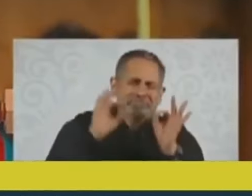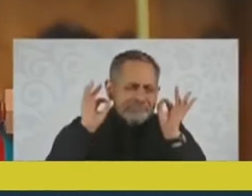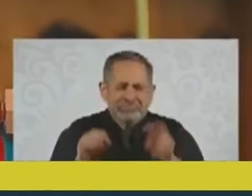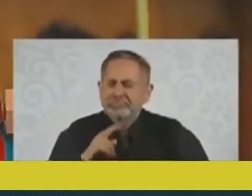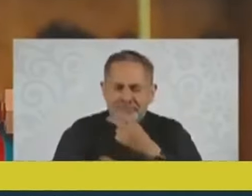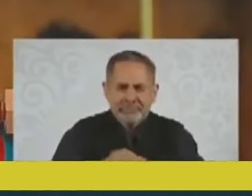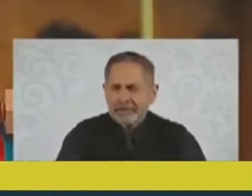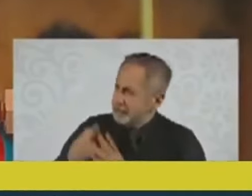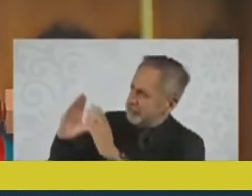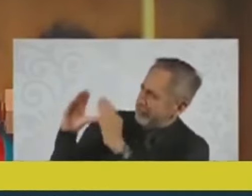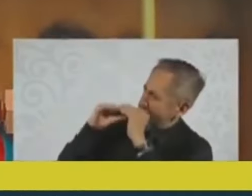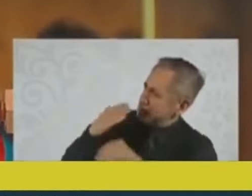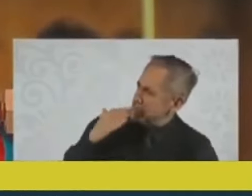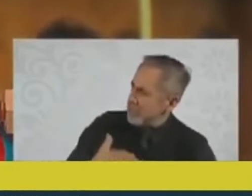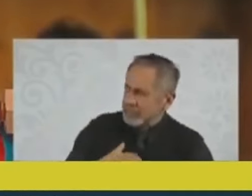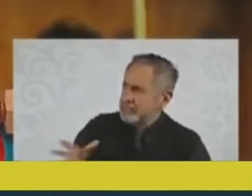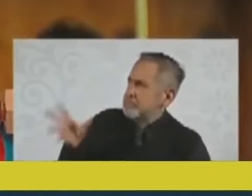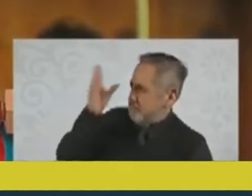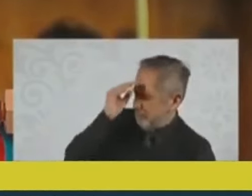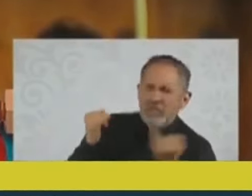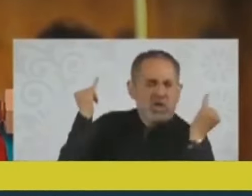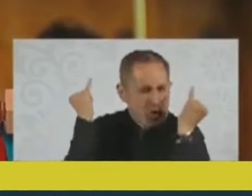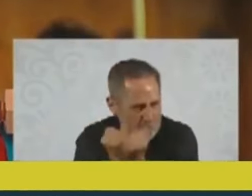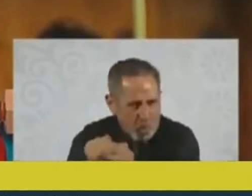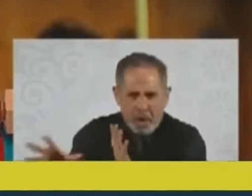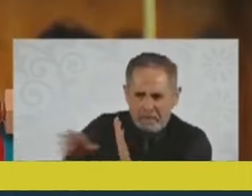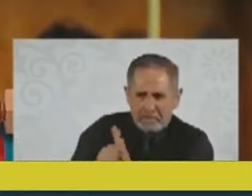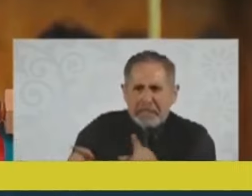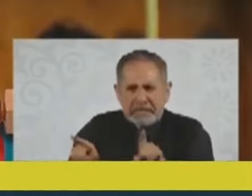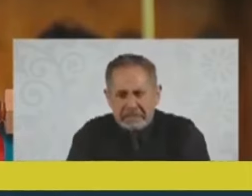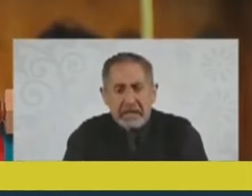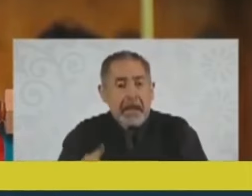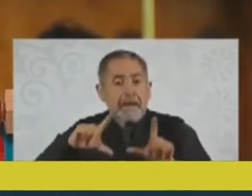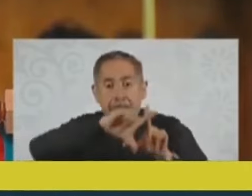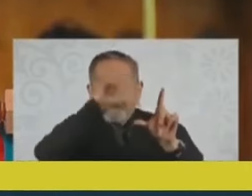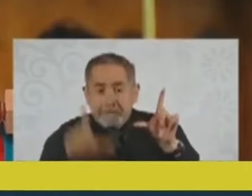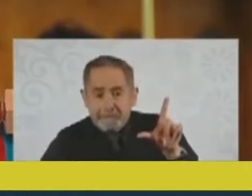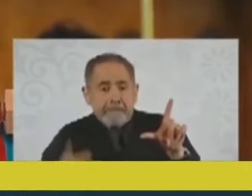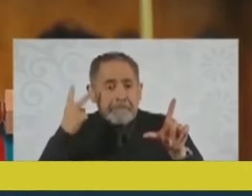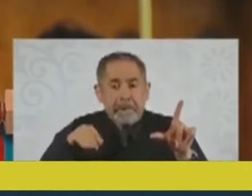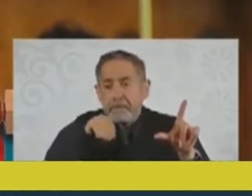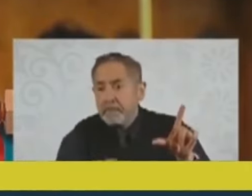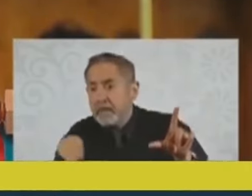We have a good teacher. I will continue to visit